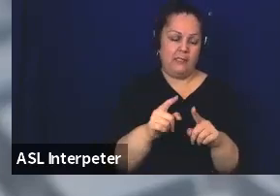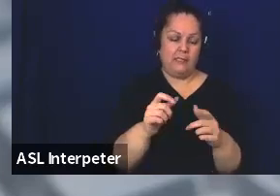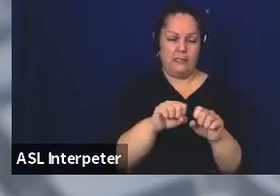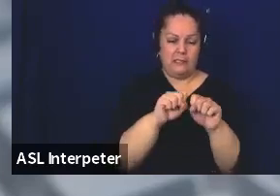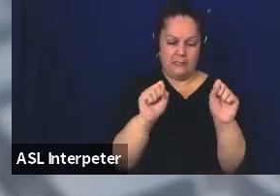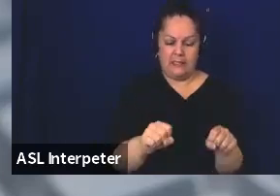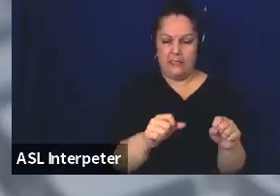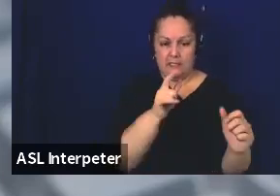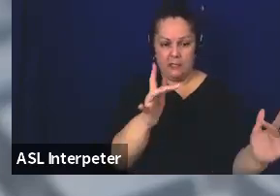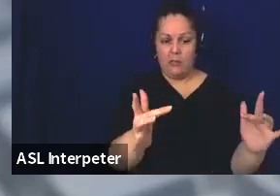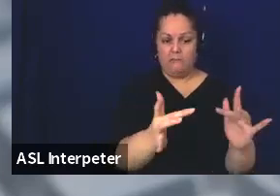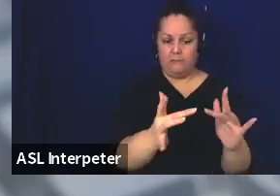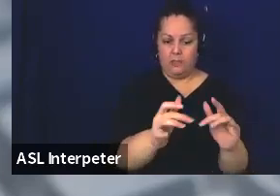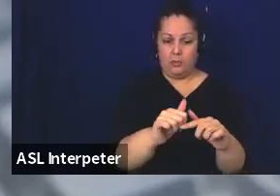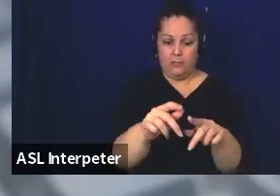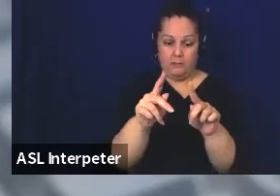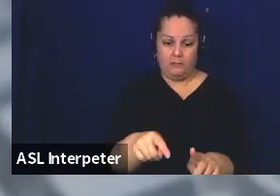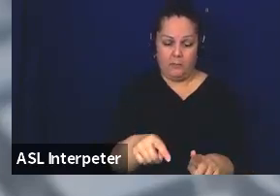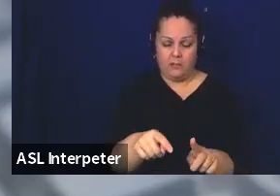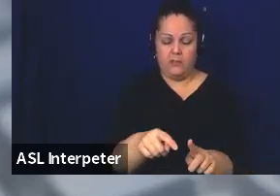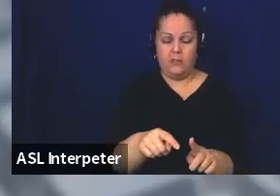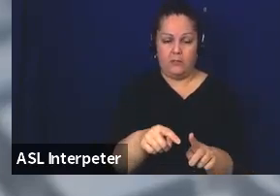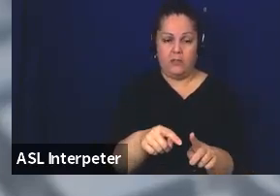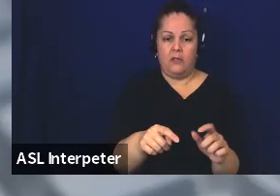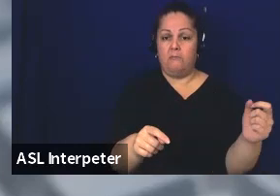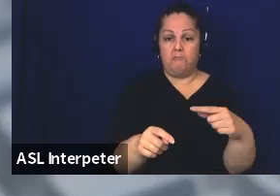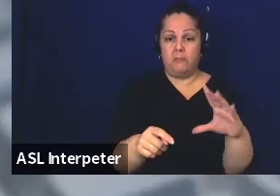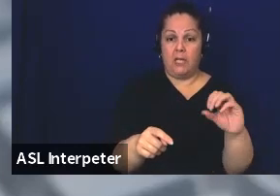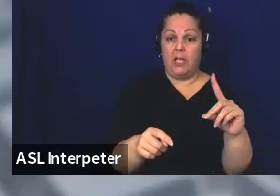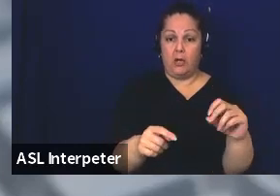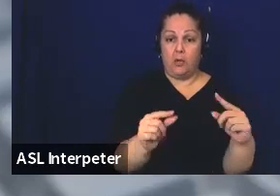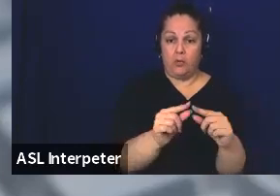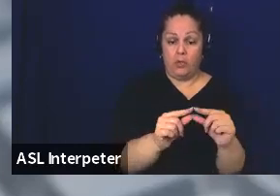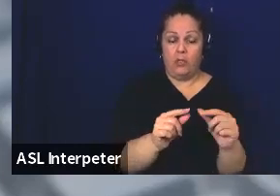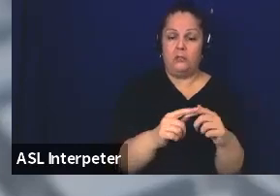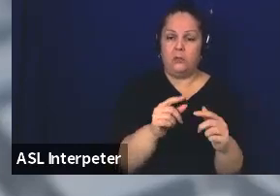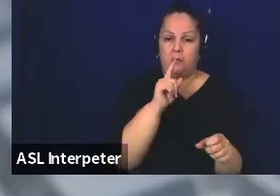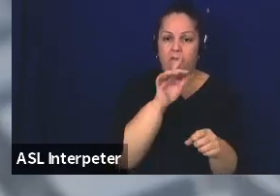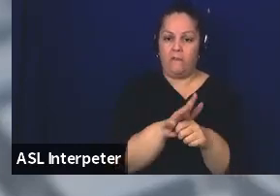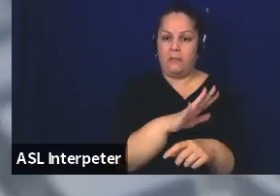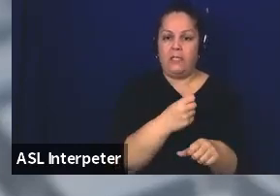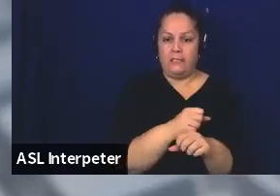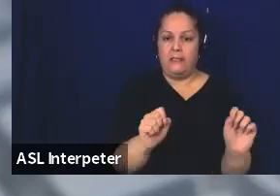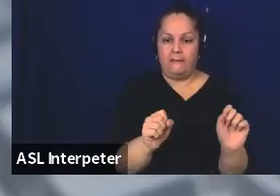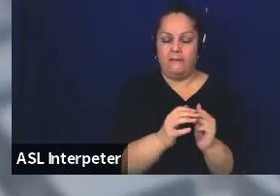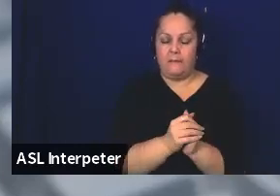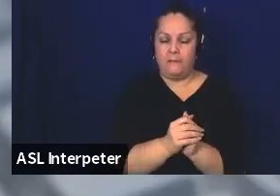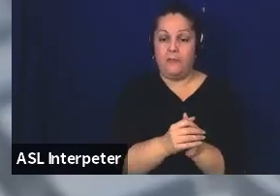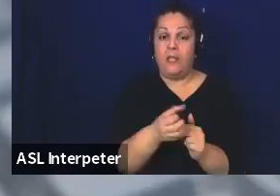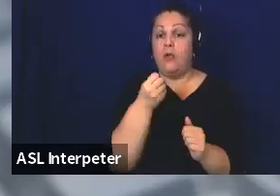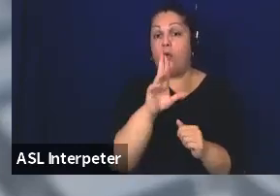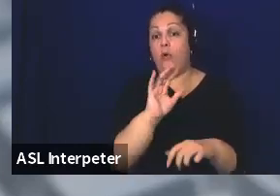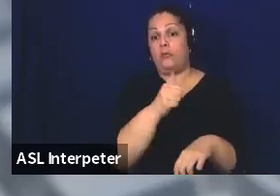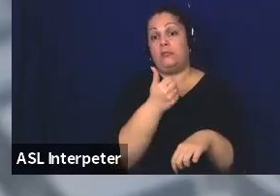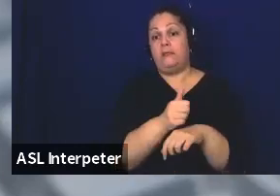to their trusted individual and just sending a code word to confirm that they are safe, or establishing a